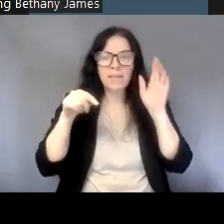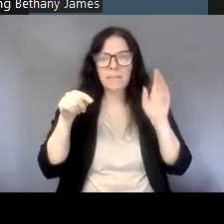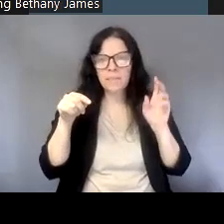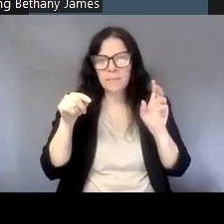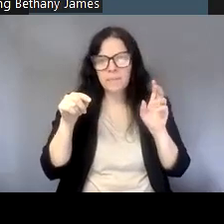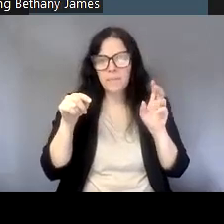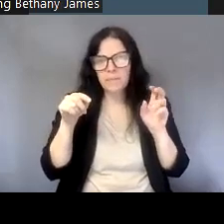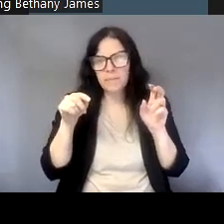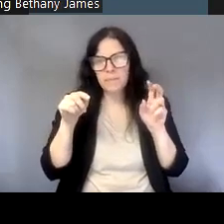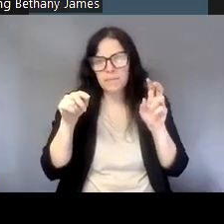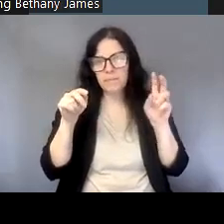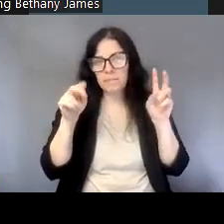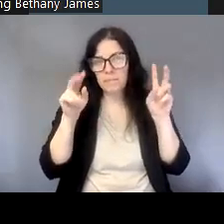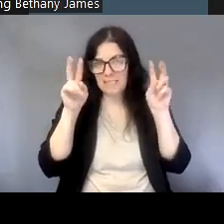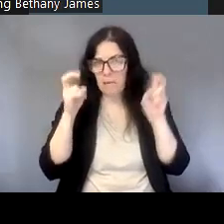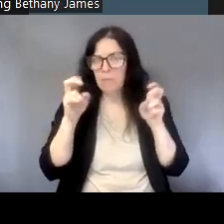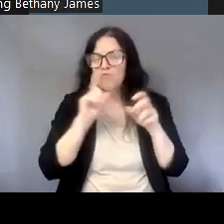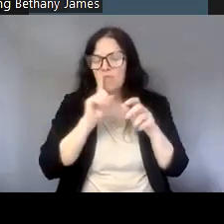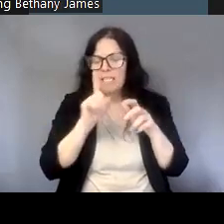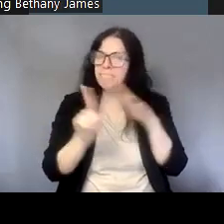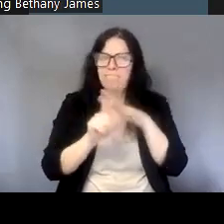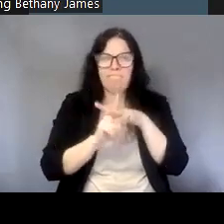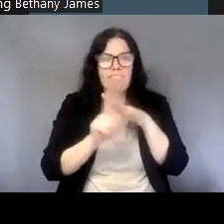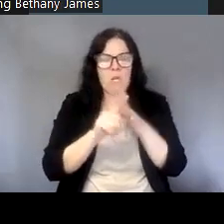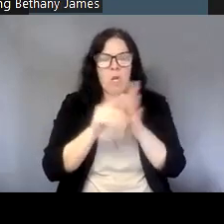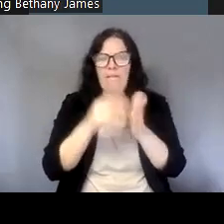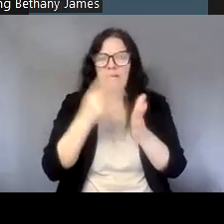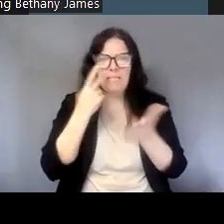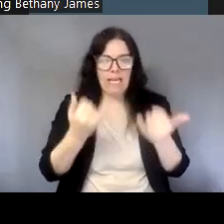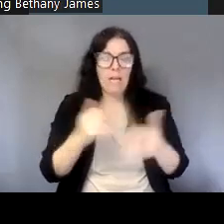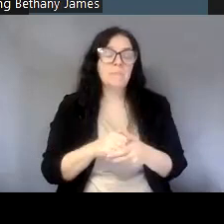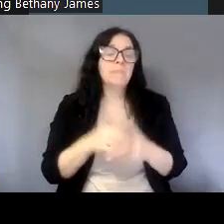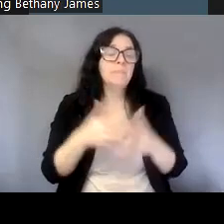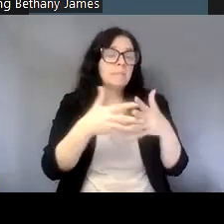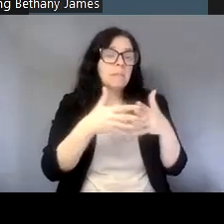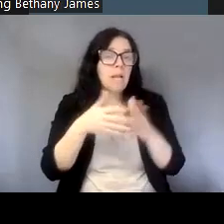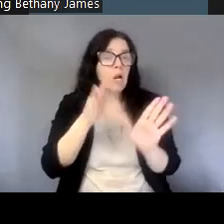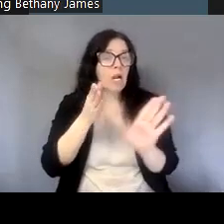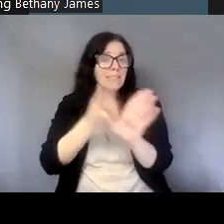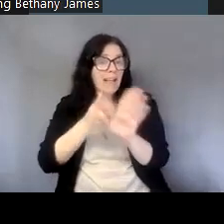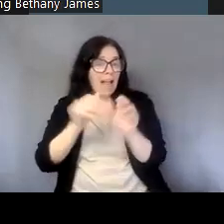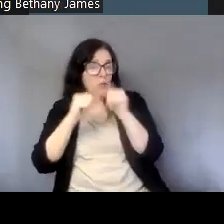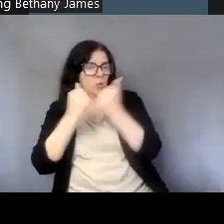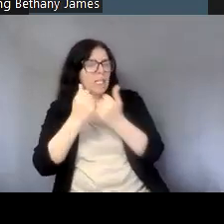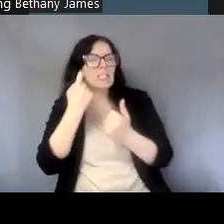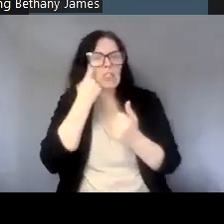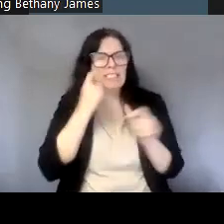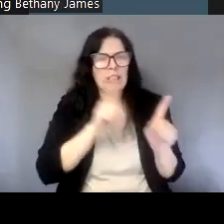phenomenon, right now. The American Psychological Association just did a